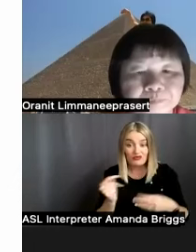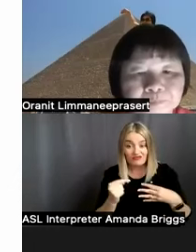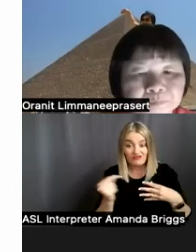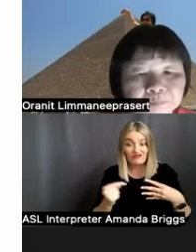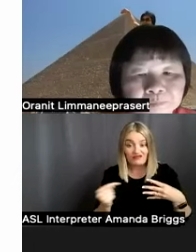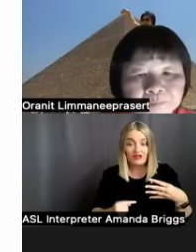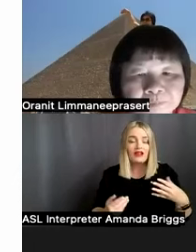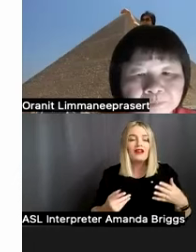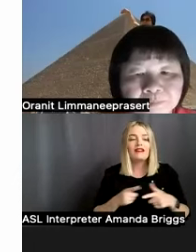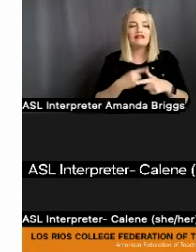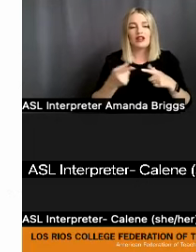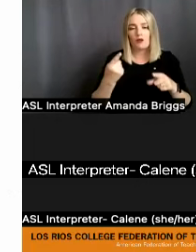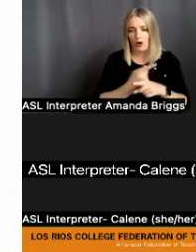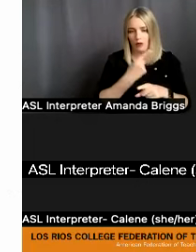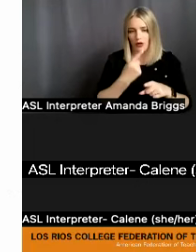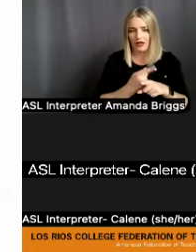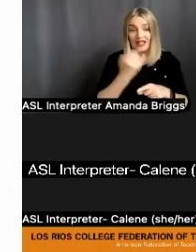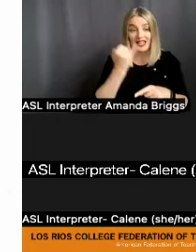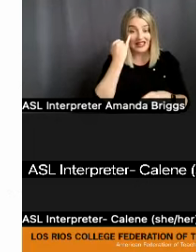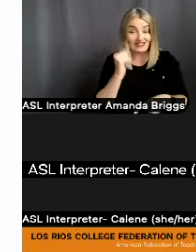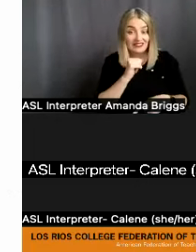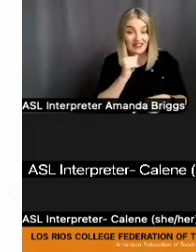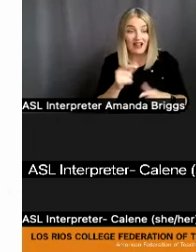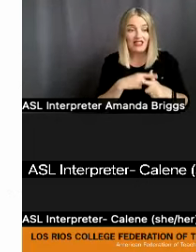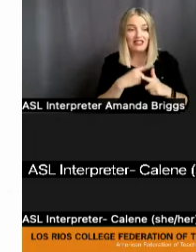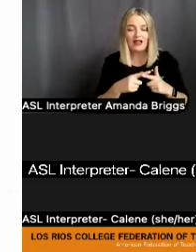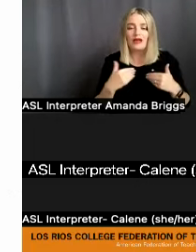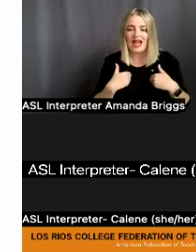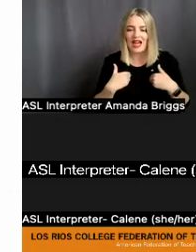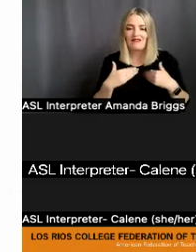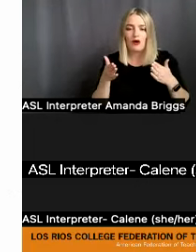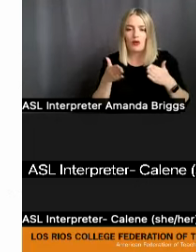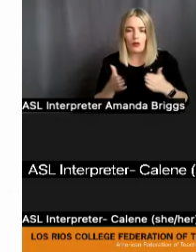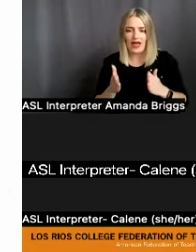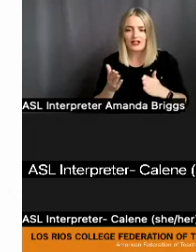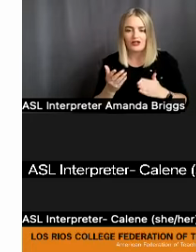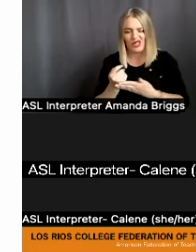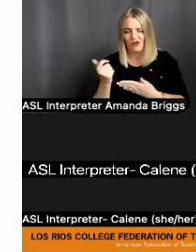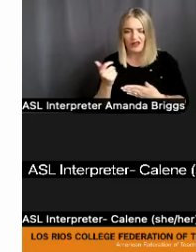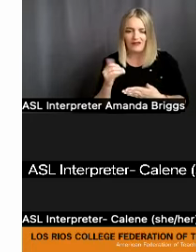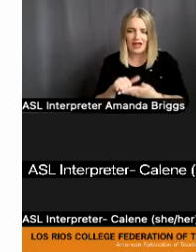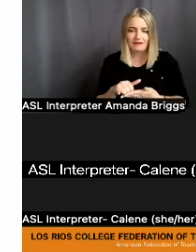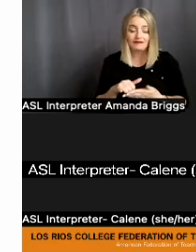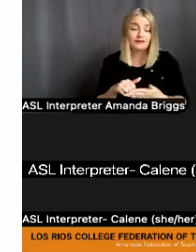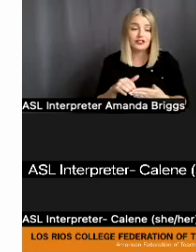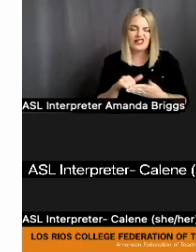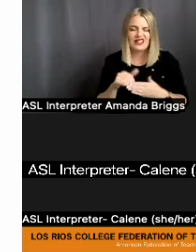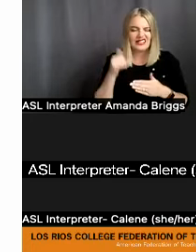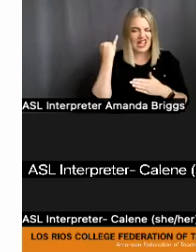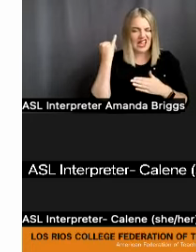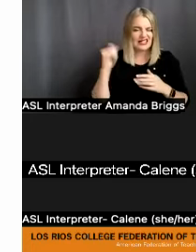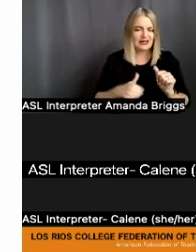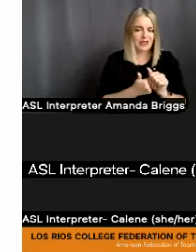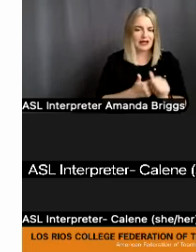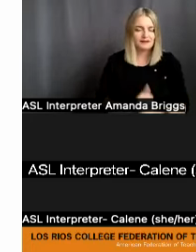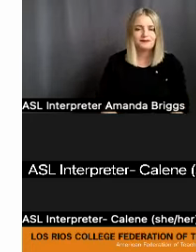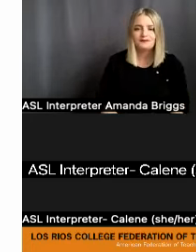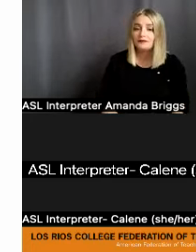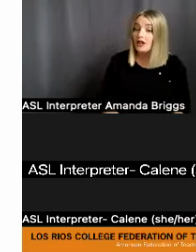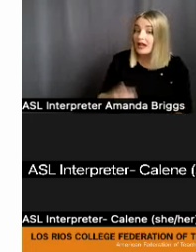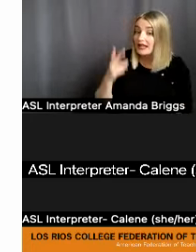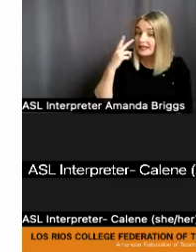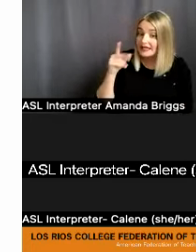used appropriately. And if it's not, then we have a mechanism to get rid of it. That was the idea behind this. Great. Did I see Ornate's